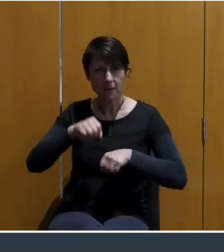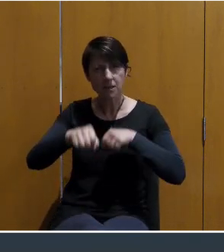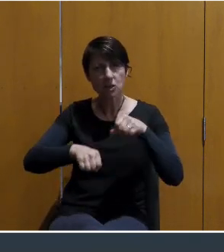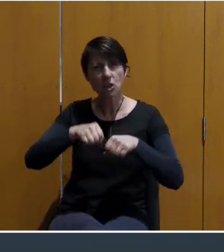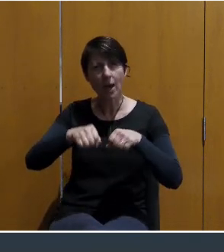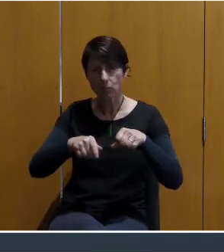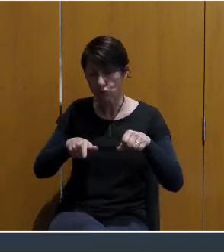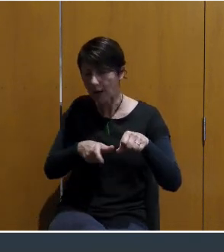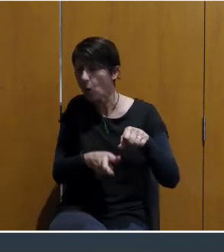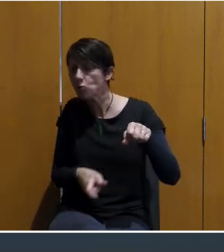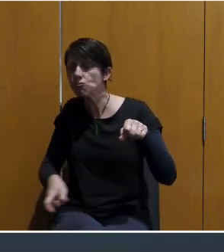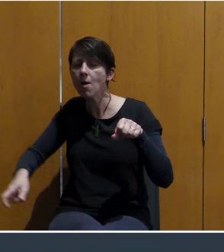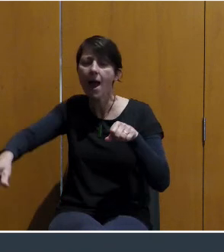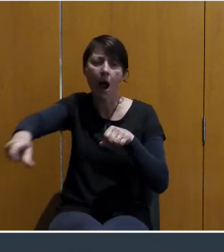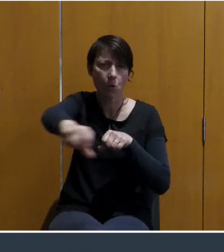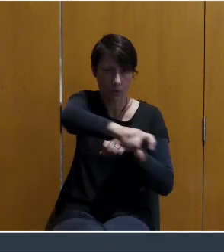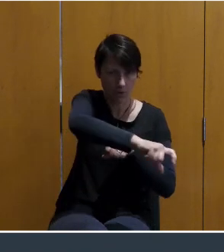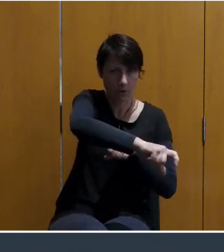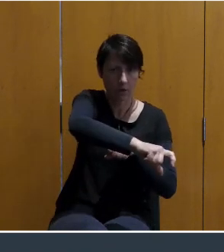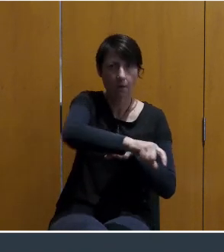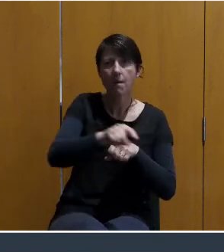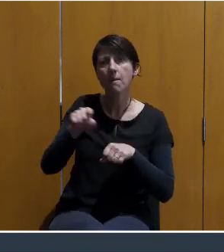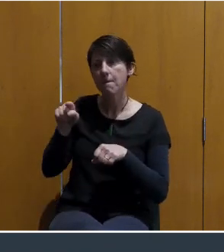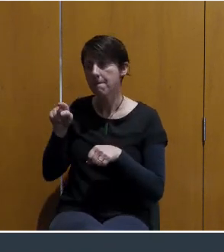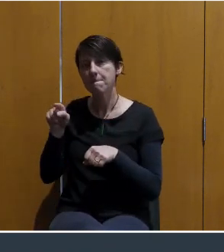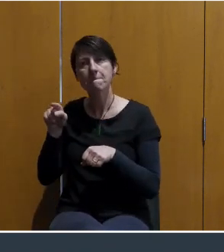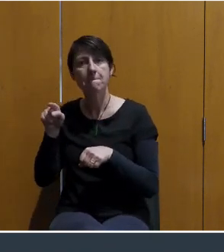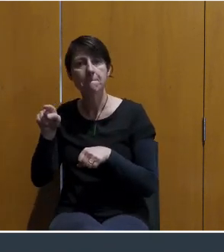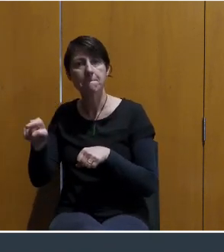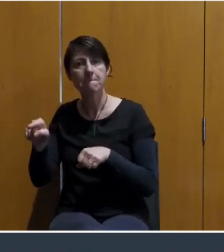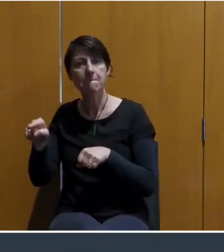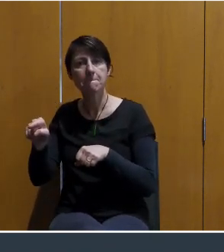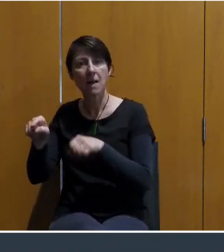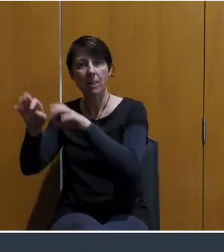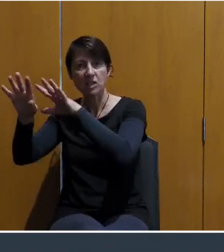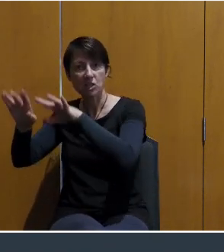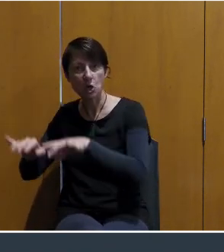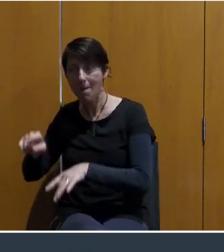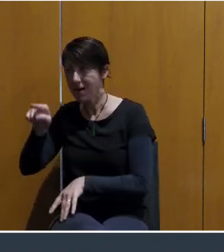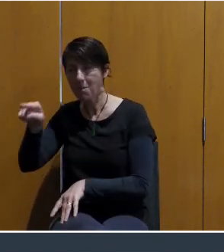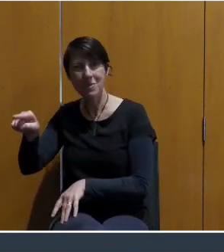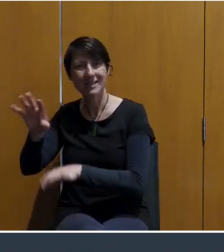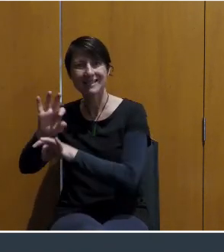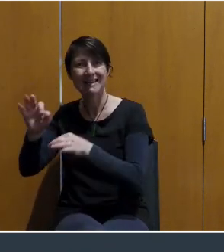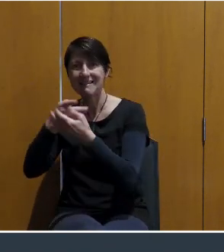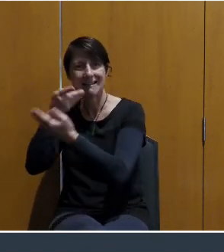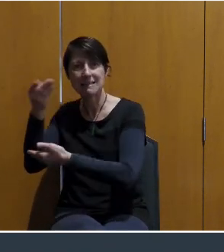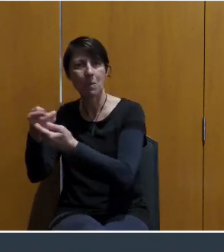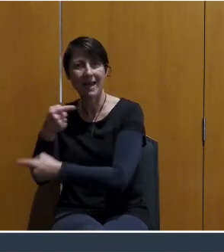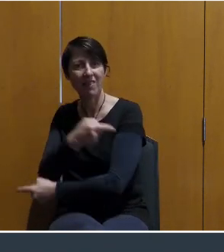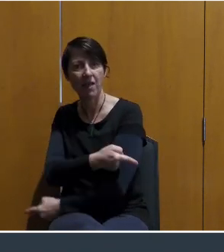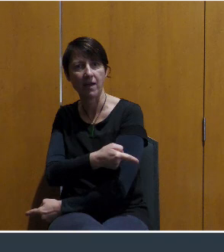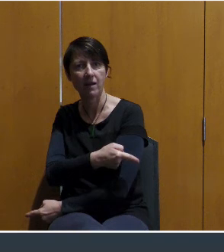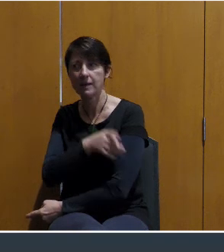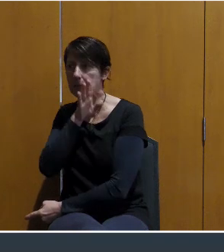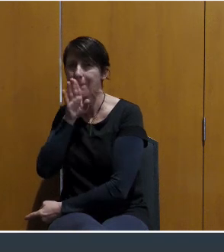prohibited area. Yes. But that's not in the Schedule 1 of the policy. I can't see wording to that effect.